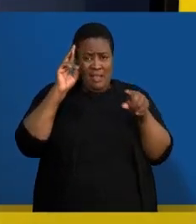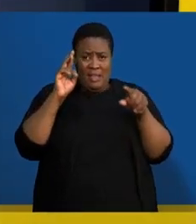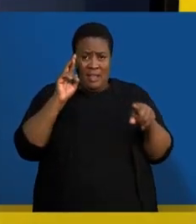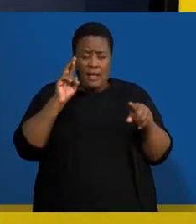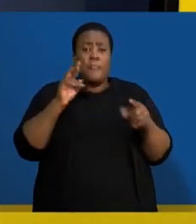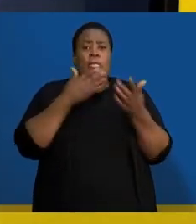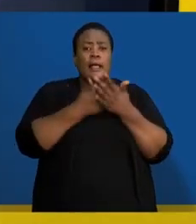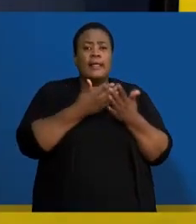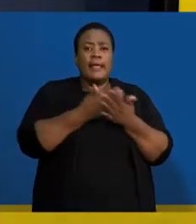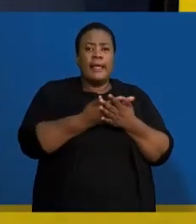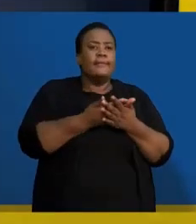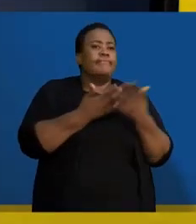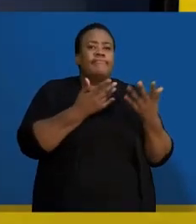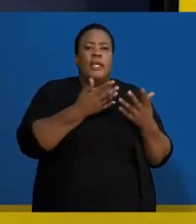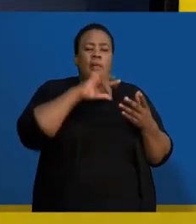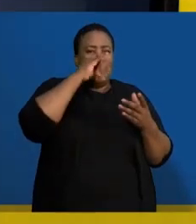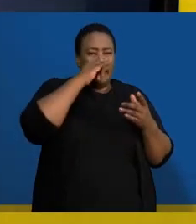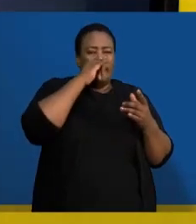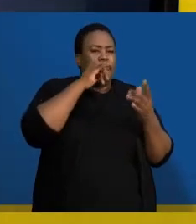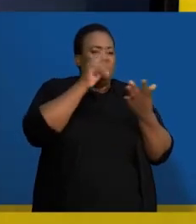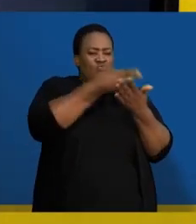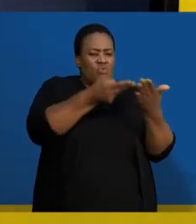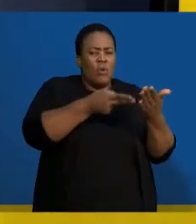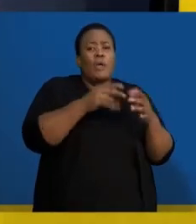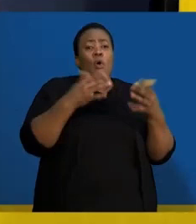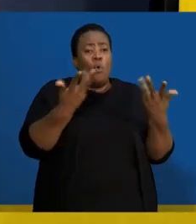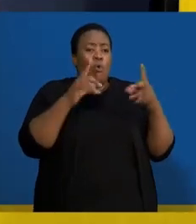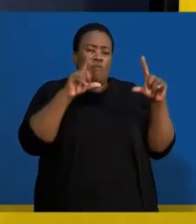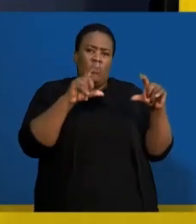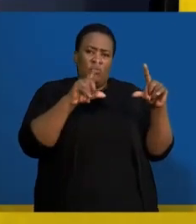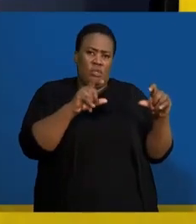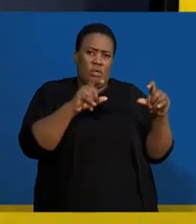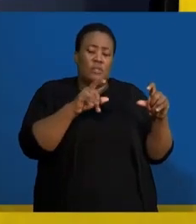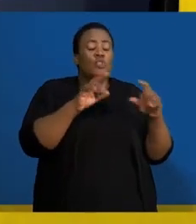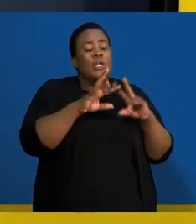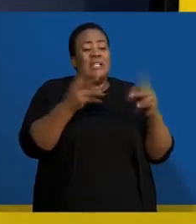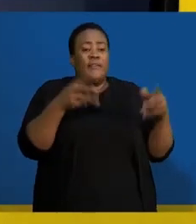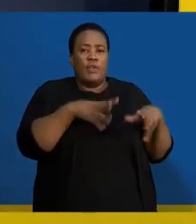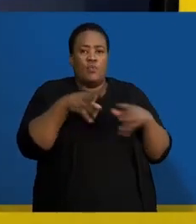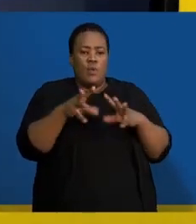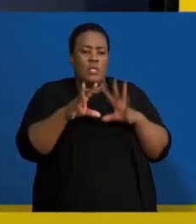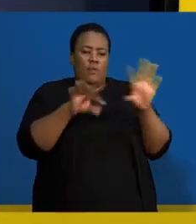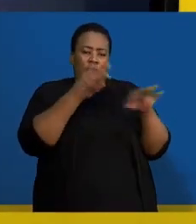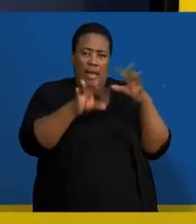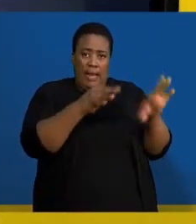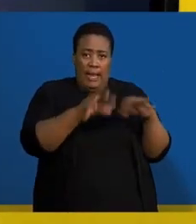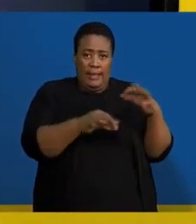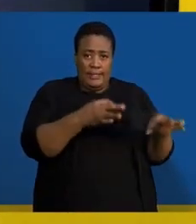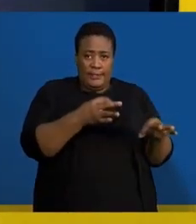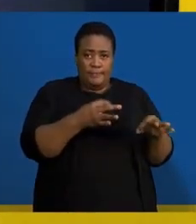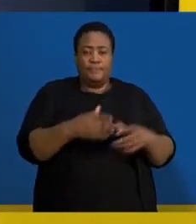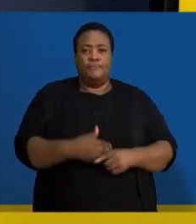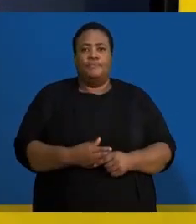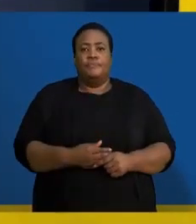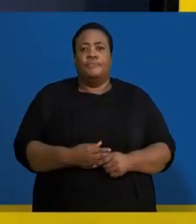can come as cartoons or photographs, and there are different ways of analyzing each one of those. So let me just tell you